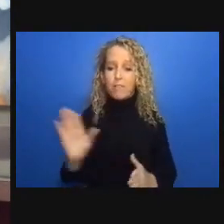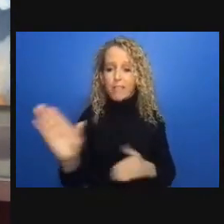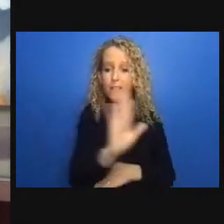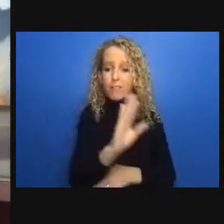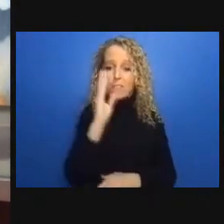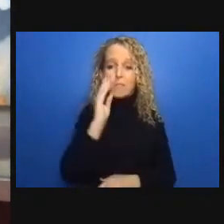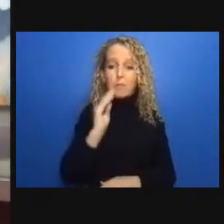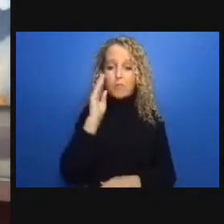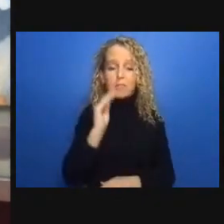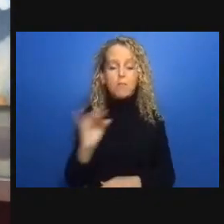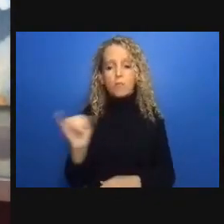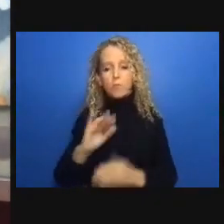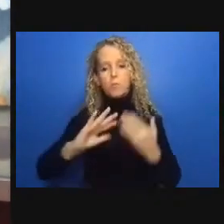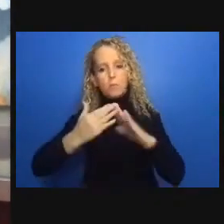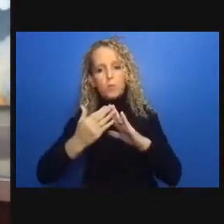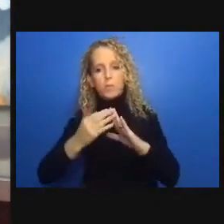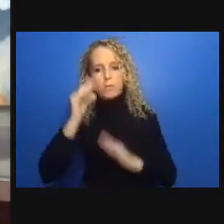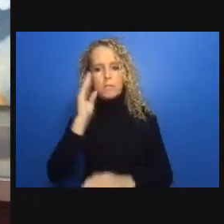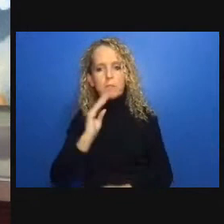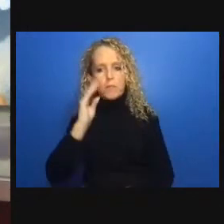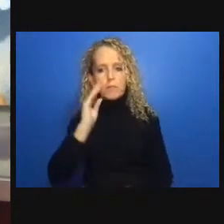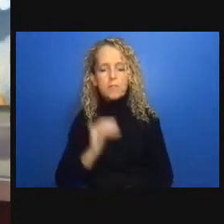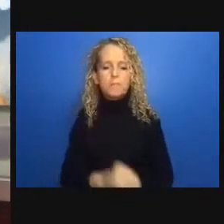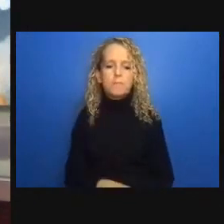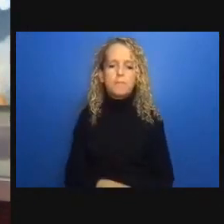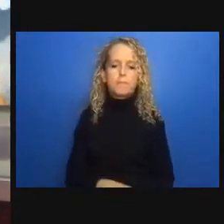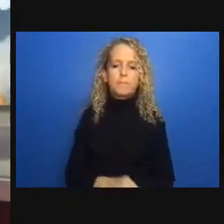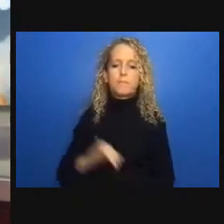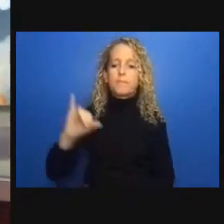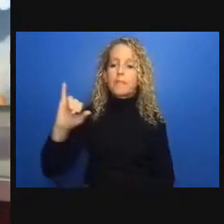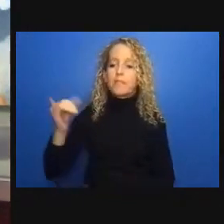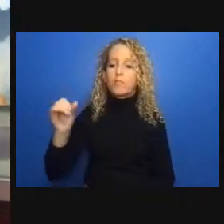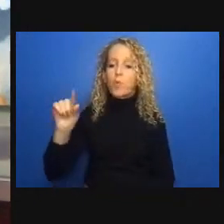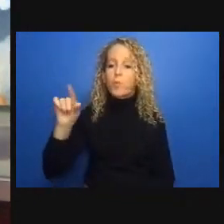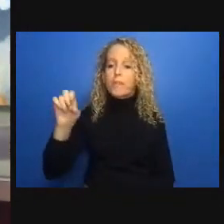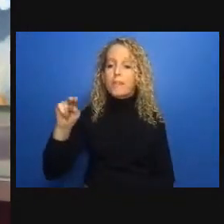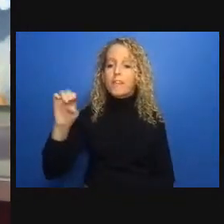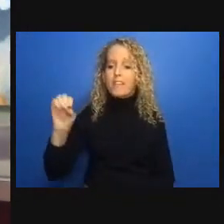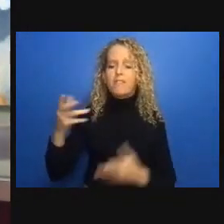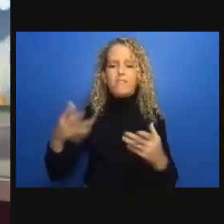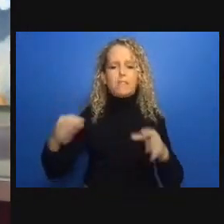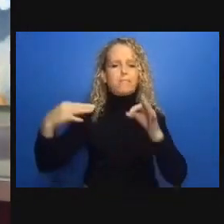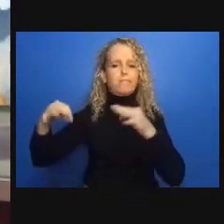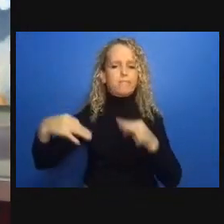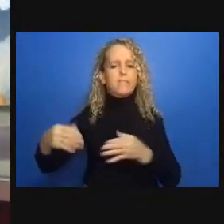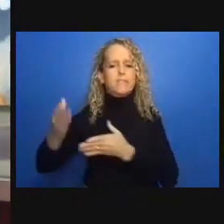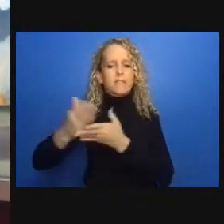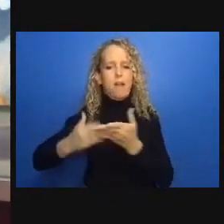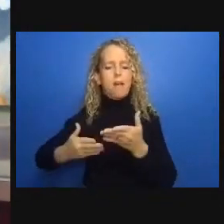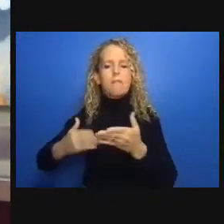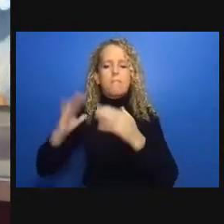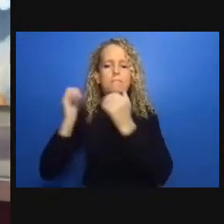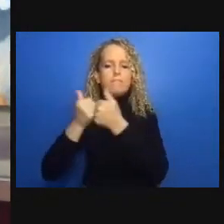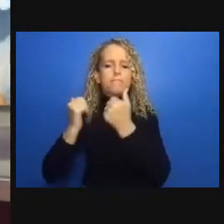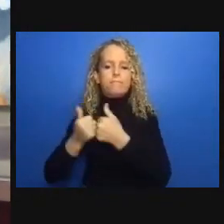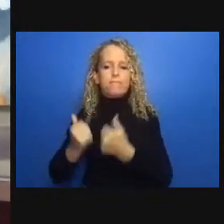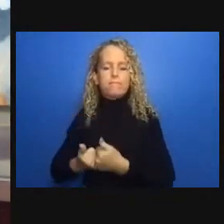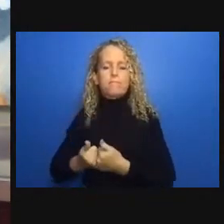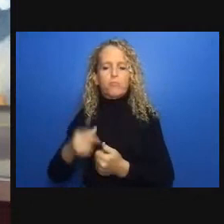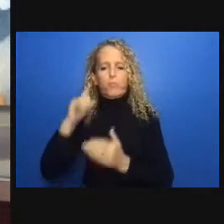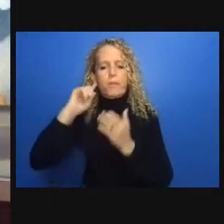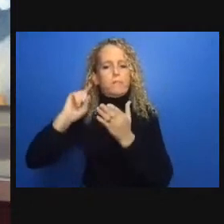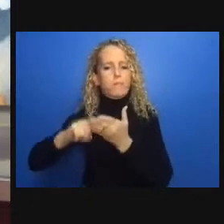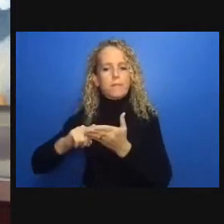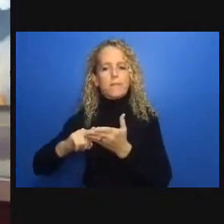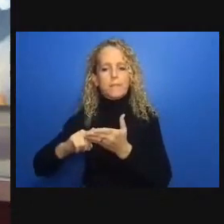our communities. So Jolene mentioned a few aspects that some of the challenges that were identified, and she's absolutely right